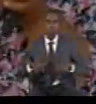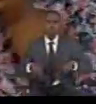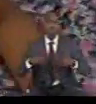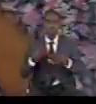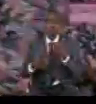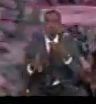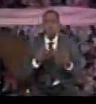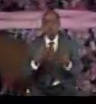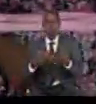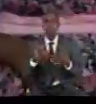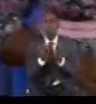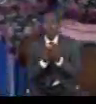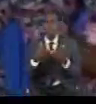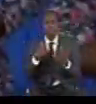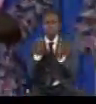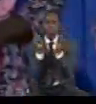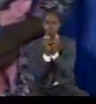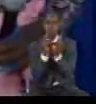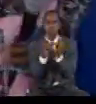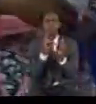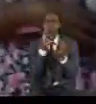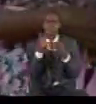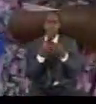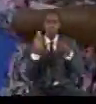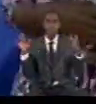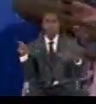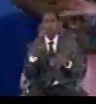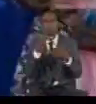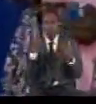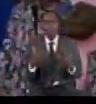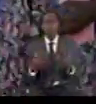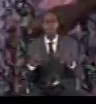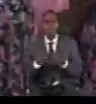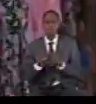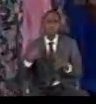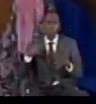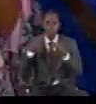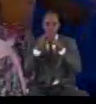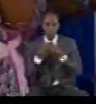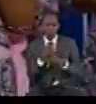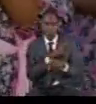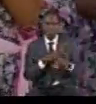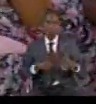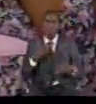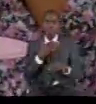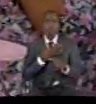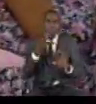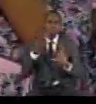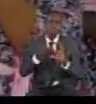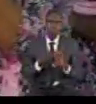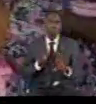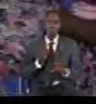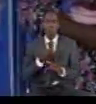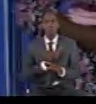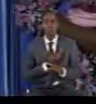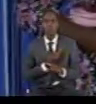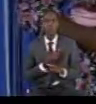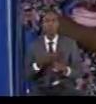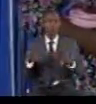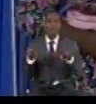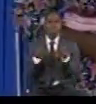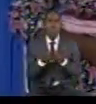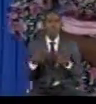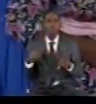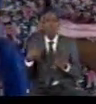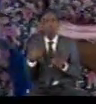He's releasing you tonight. As we worship the Lord, please join us as we join our brethren in both to worship the